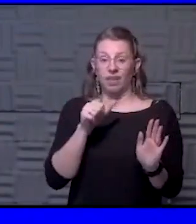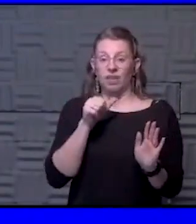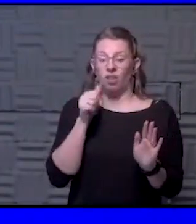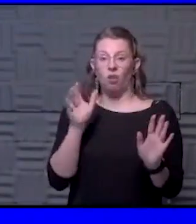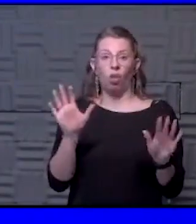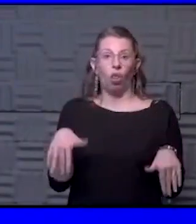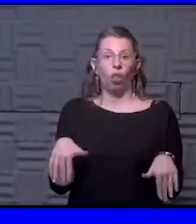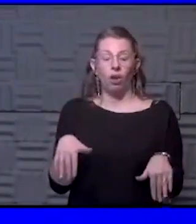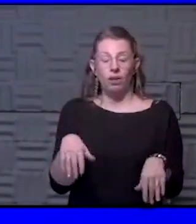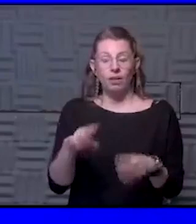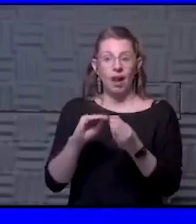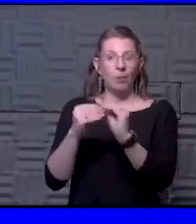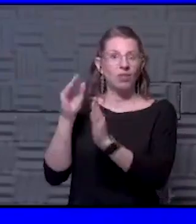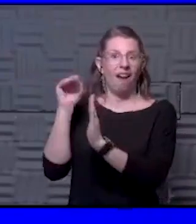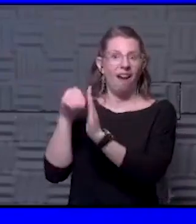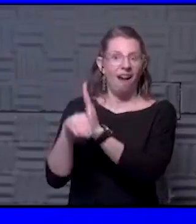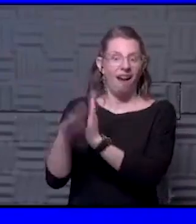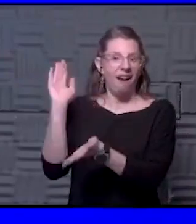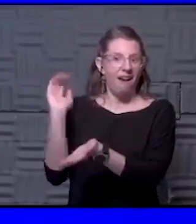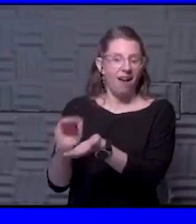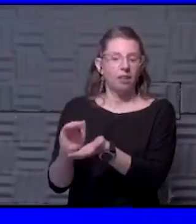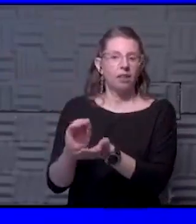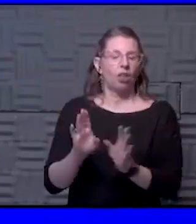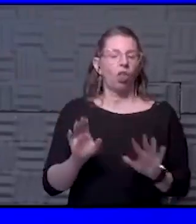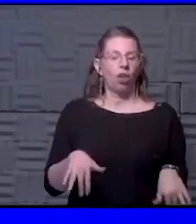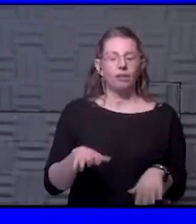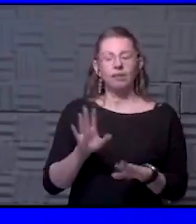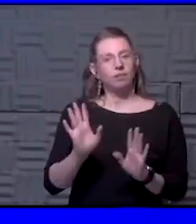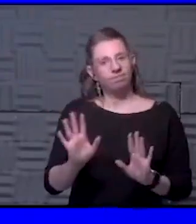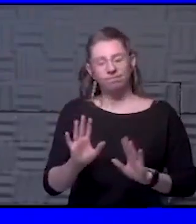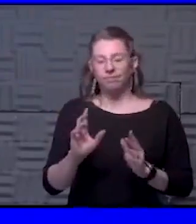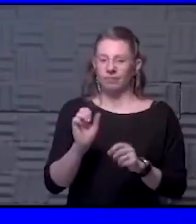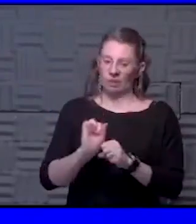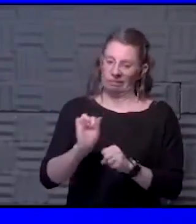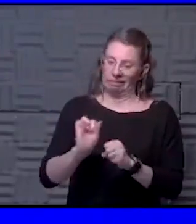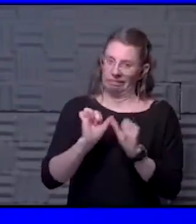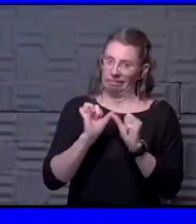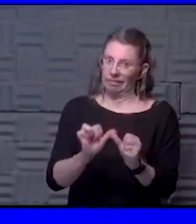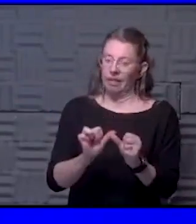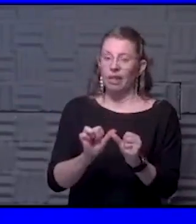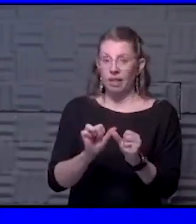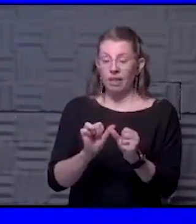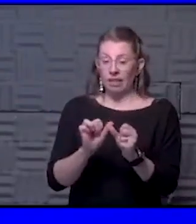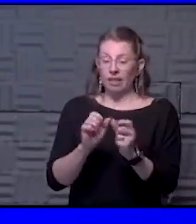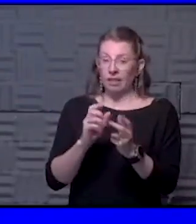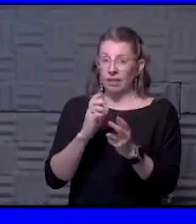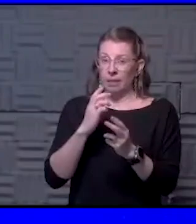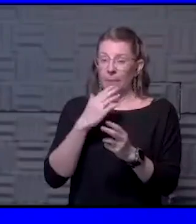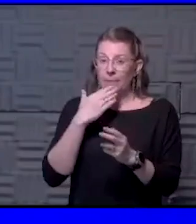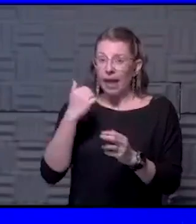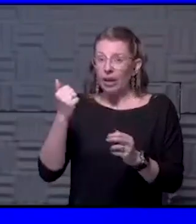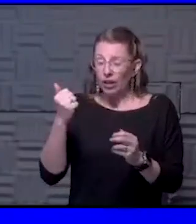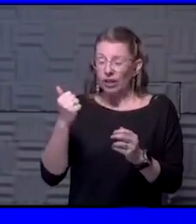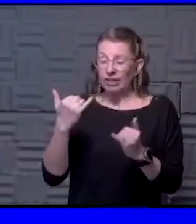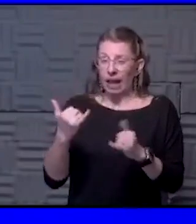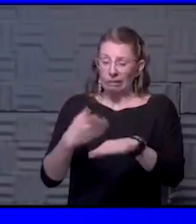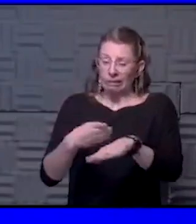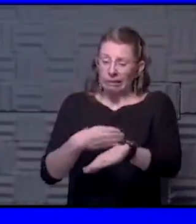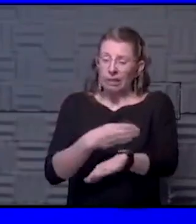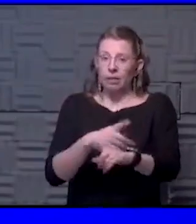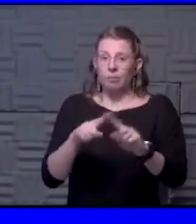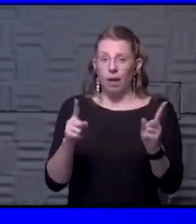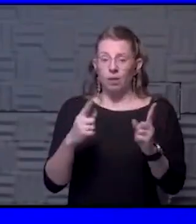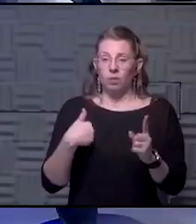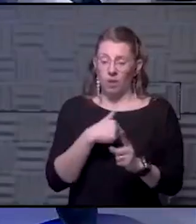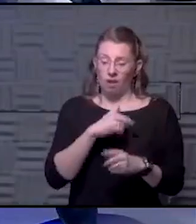just because you're hearing the numbers are going down. We have a lot of work to do. Things are starting to look a bit better, but we all got to do our part. We all have agency in